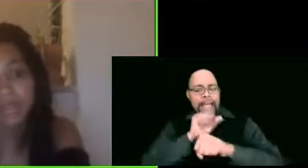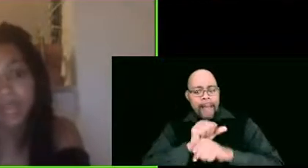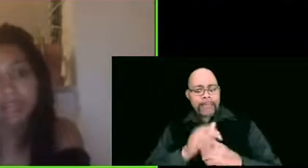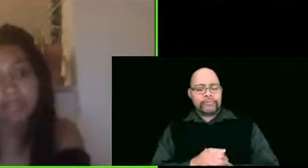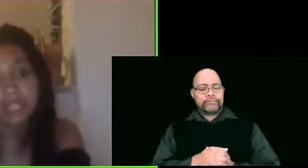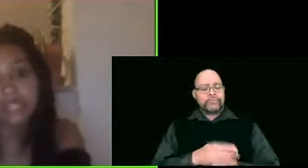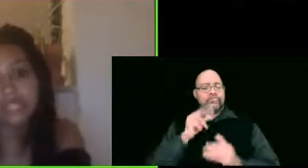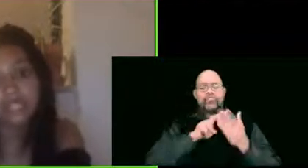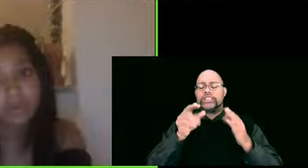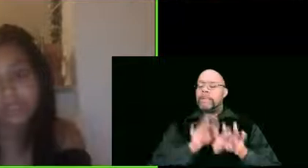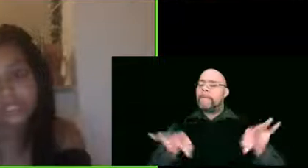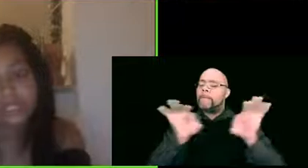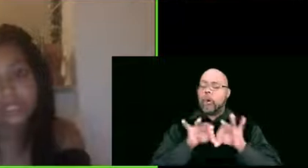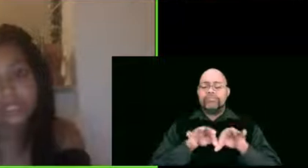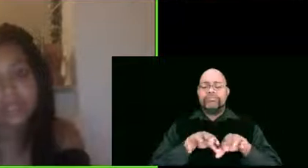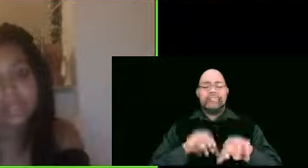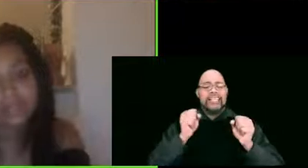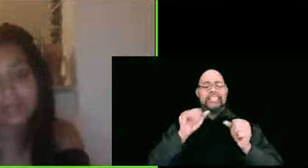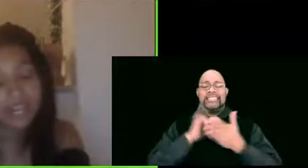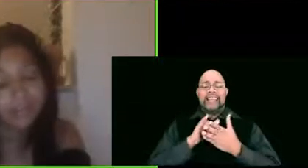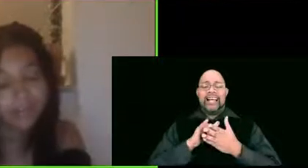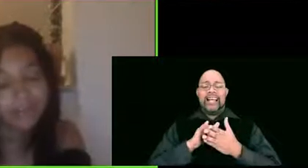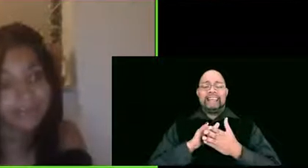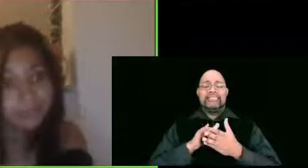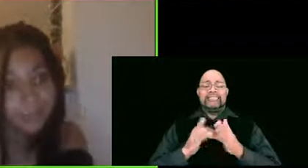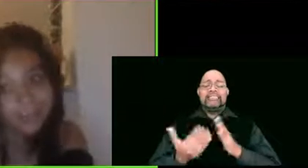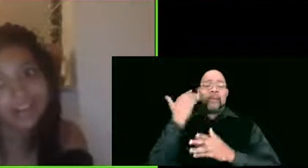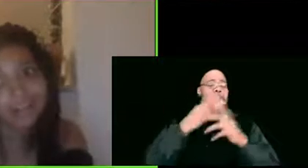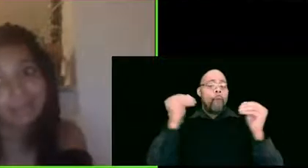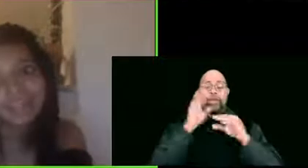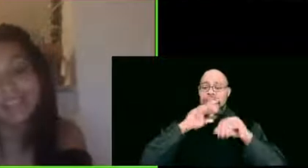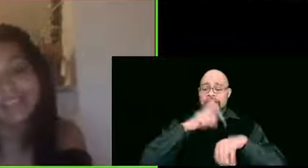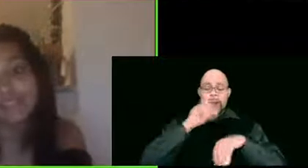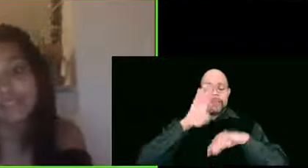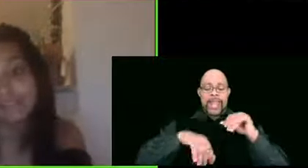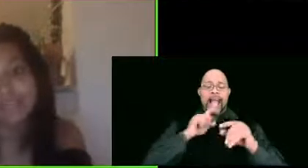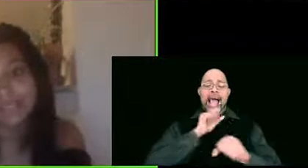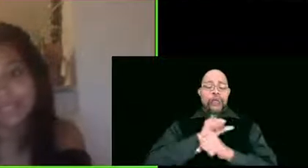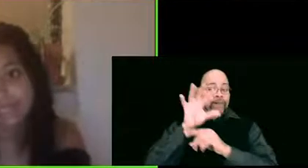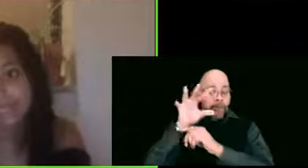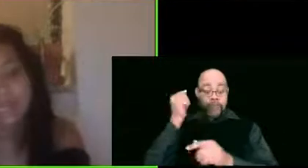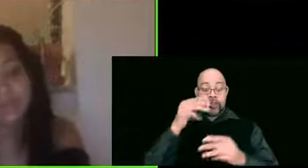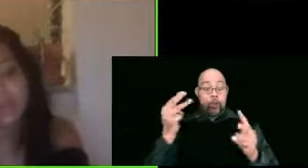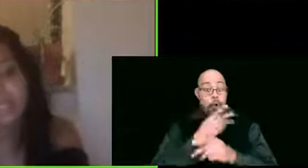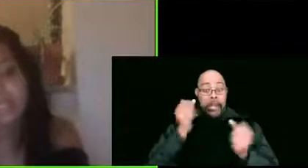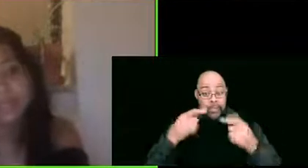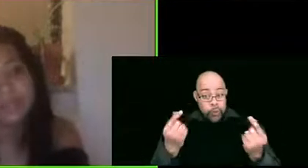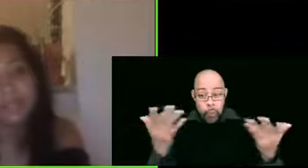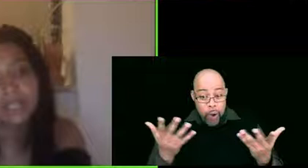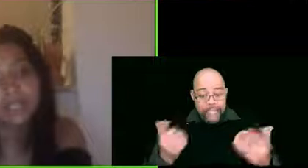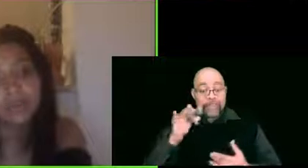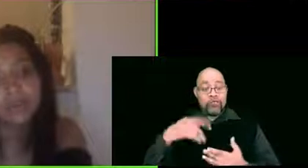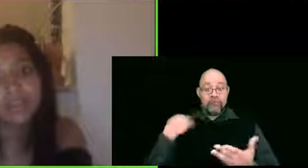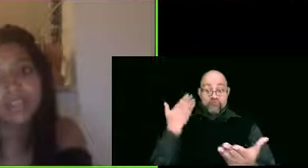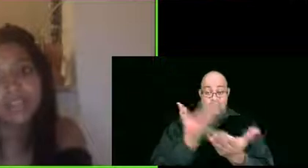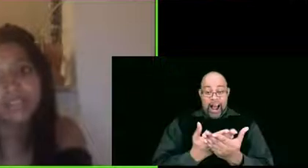assignment. And the research is so important, and it takes up 10 times more time than the actual filming process, because the worst thing you could